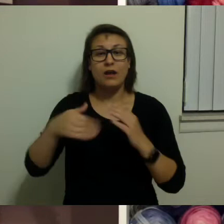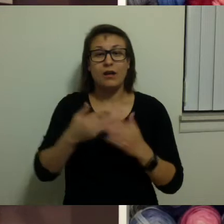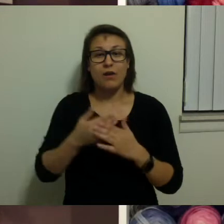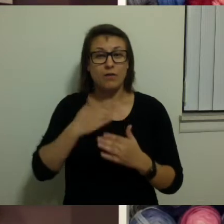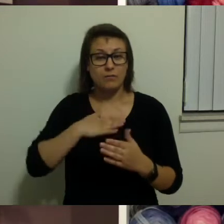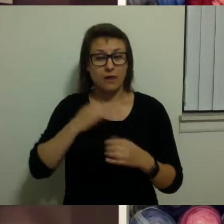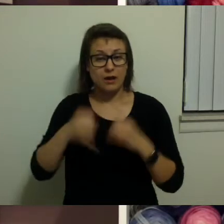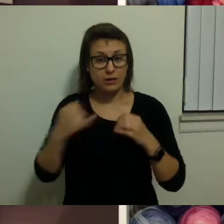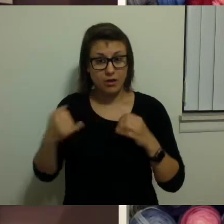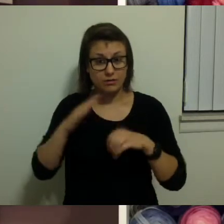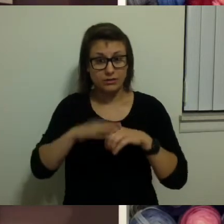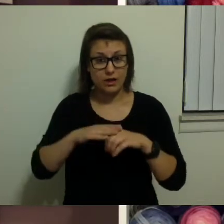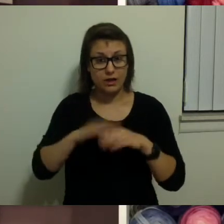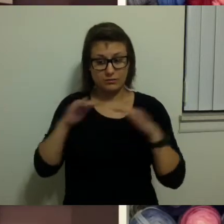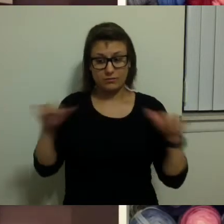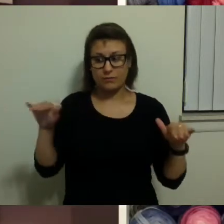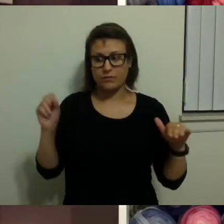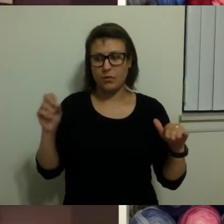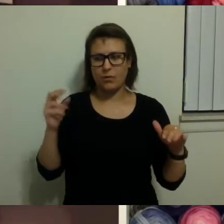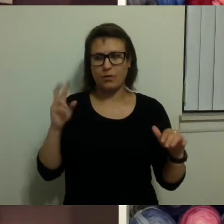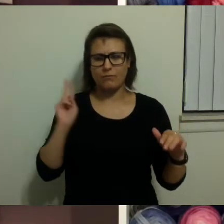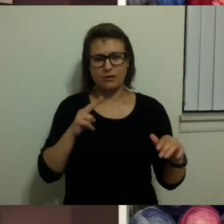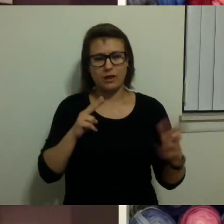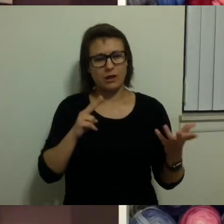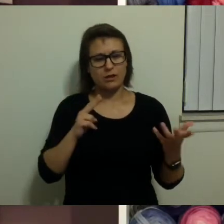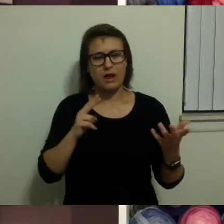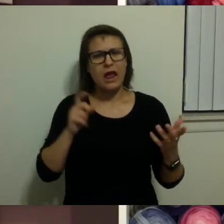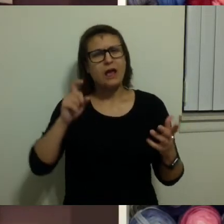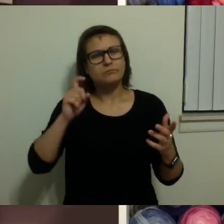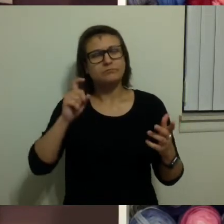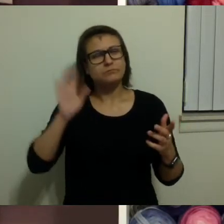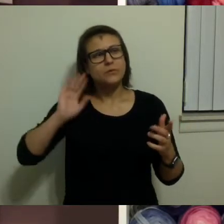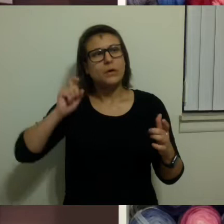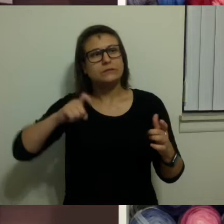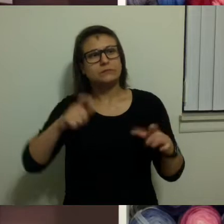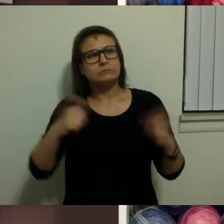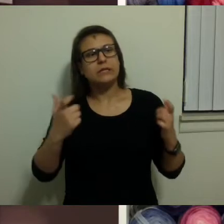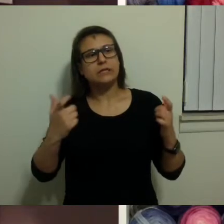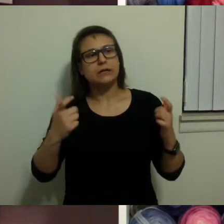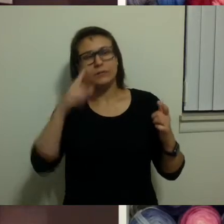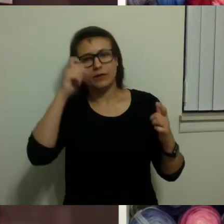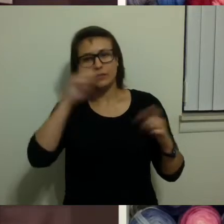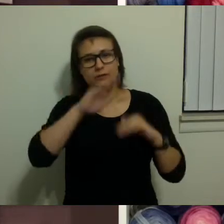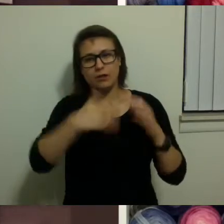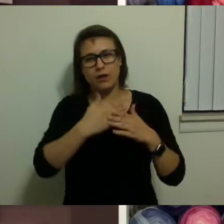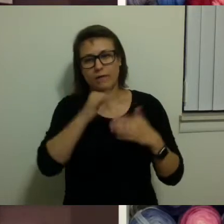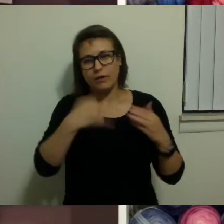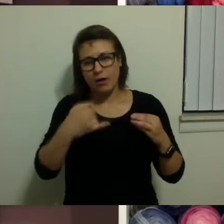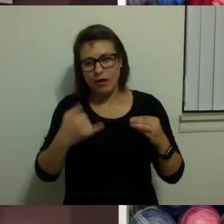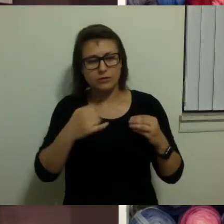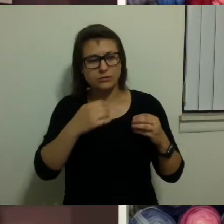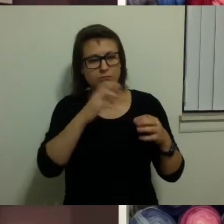shelf. So I'm like looking at it like I needed a bigger shelf because all my yarn was just falling